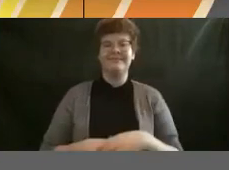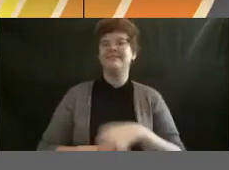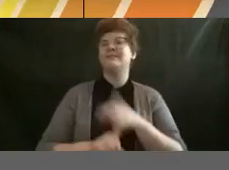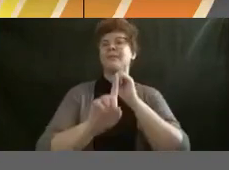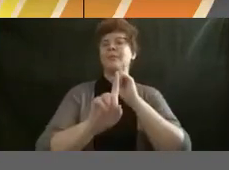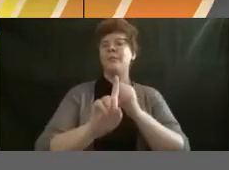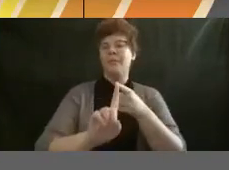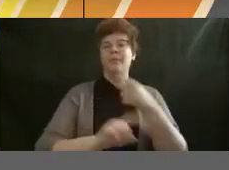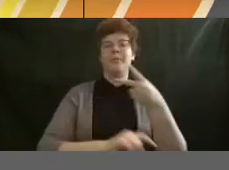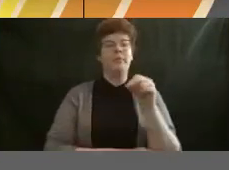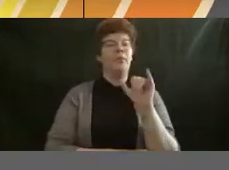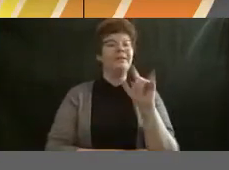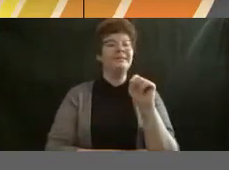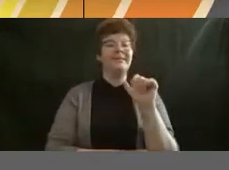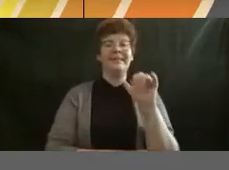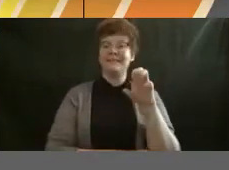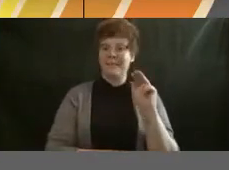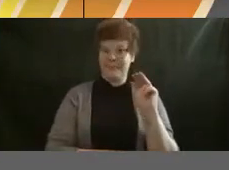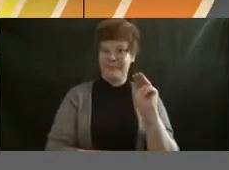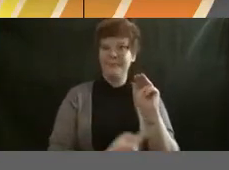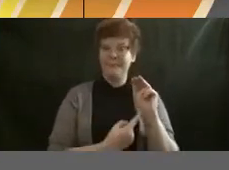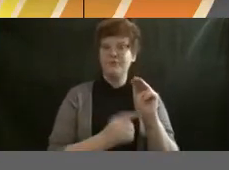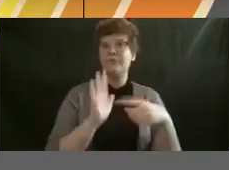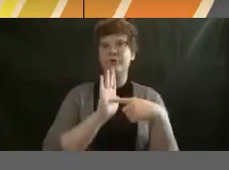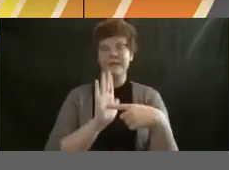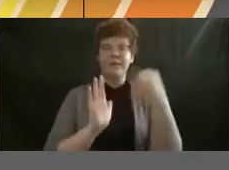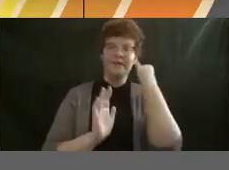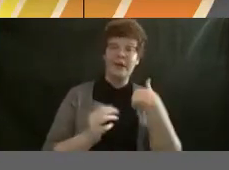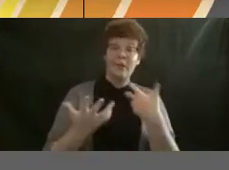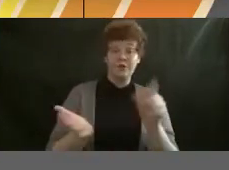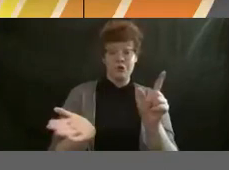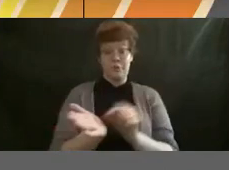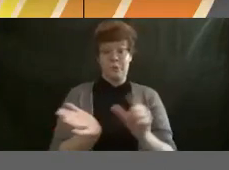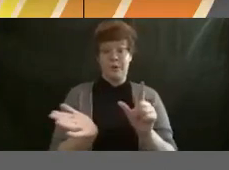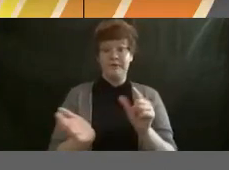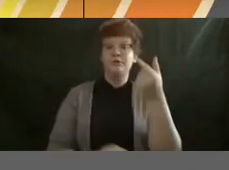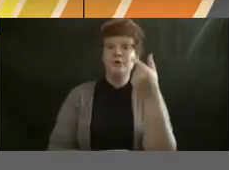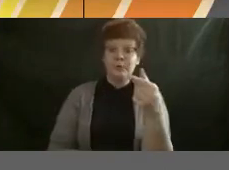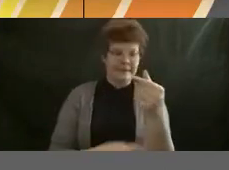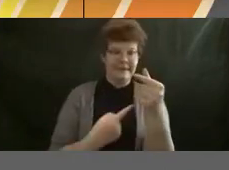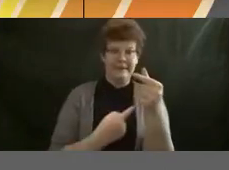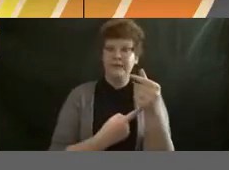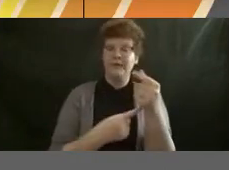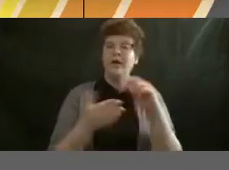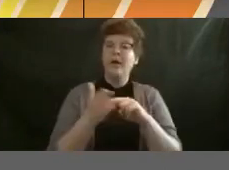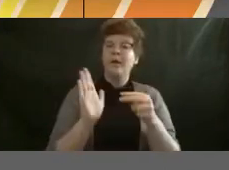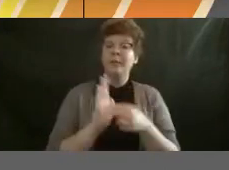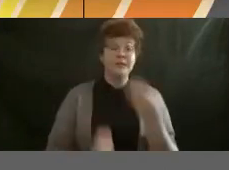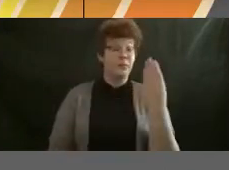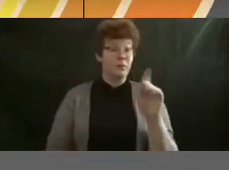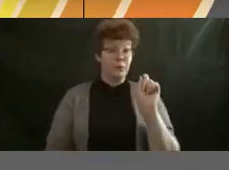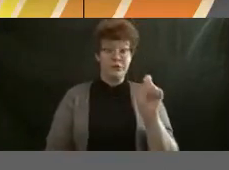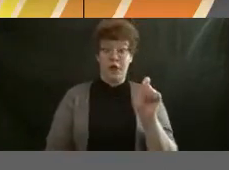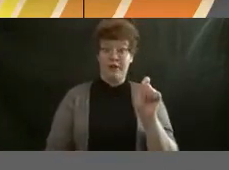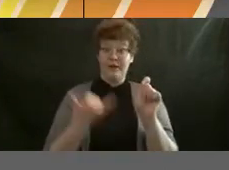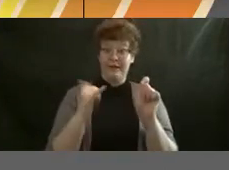I wanted to print green, I would have to put a blue dot next to a yellow dot, and depending on the size of the